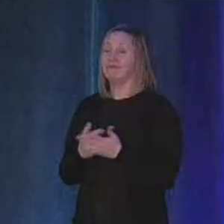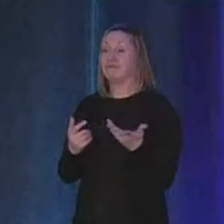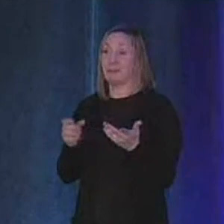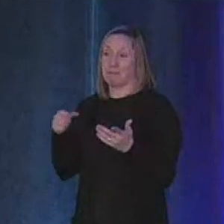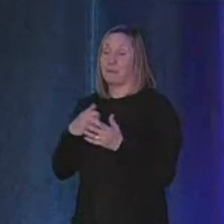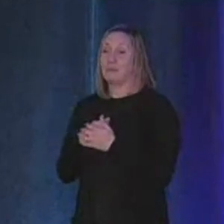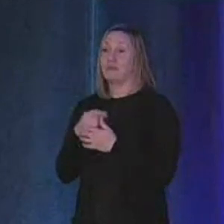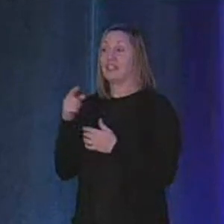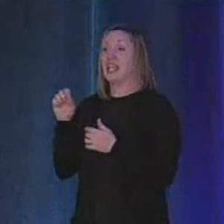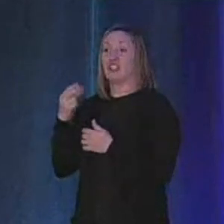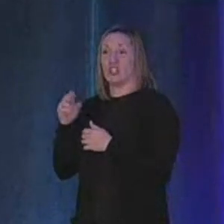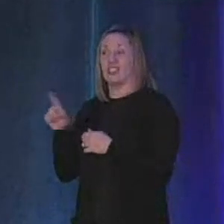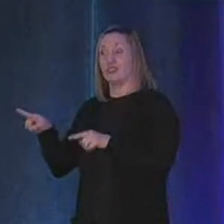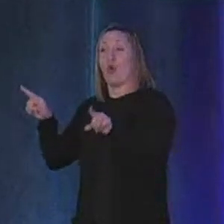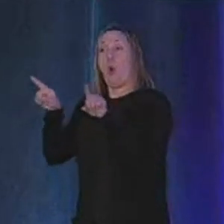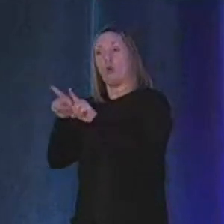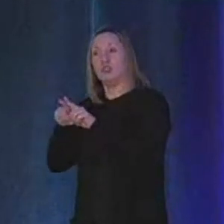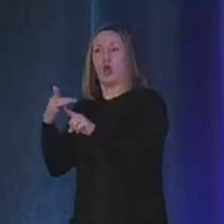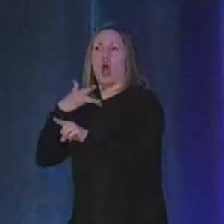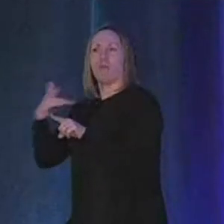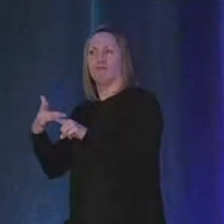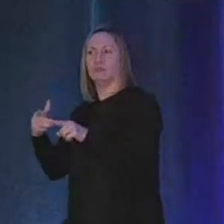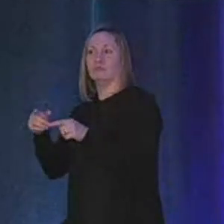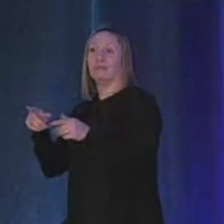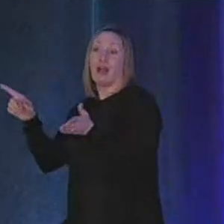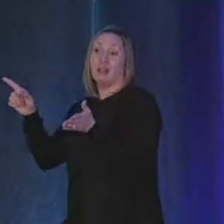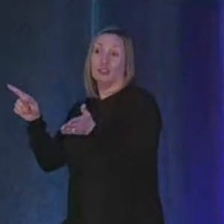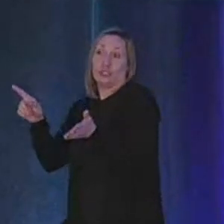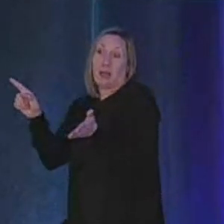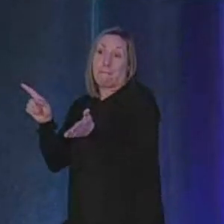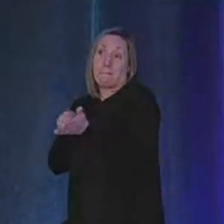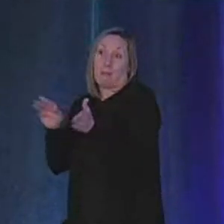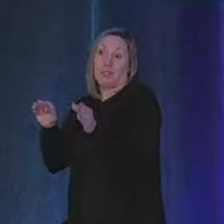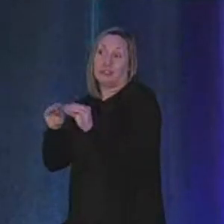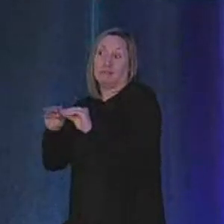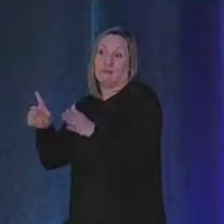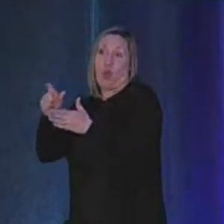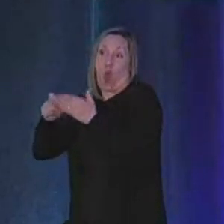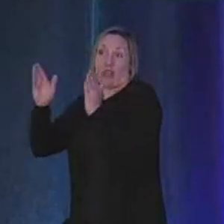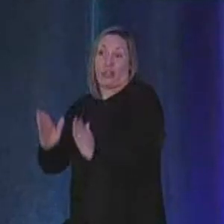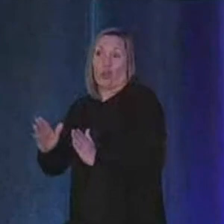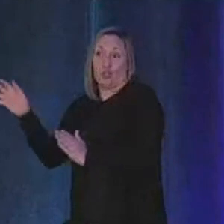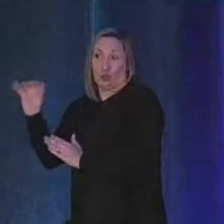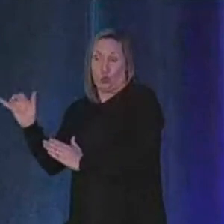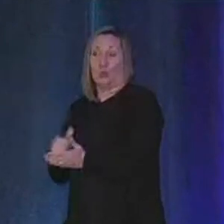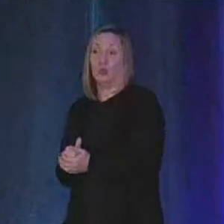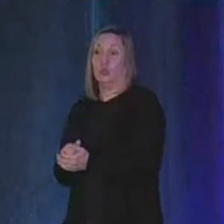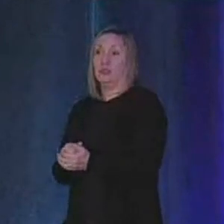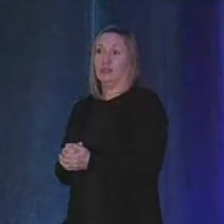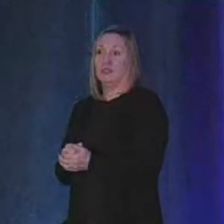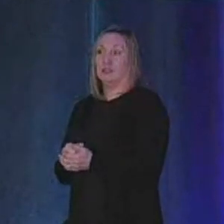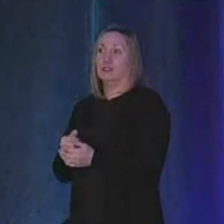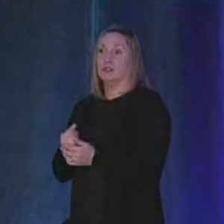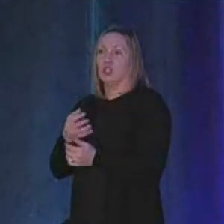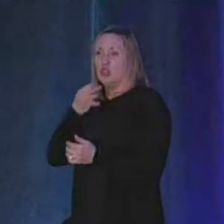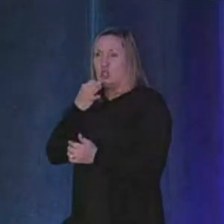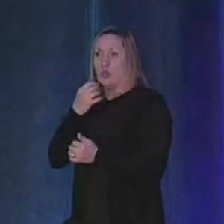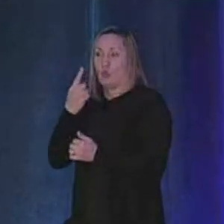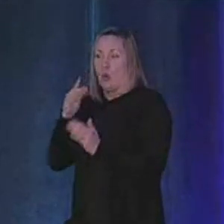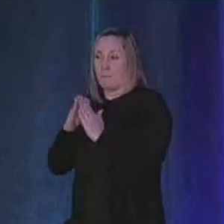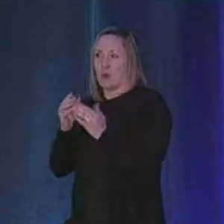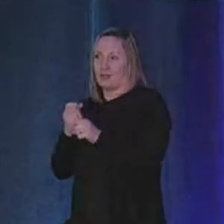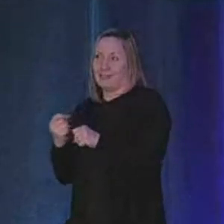Yep. And she's also a traditionally published novelist at the same time, and she's got a book coming out next year and a few more on the way.